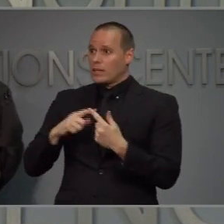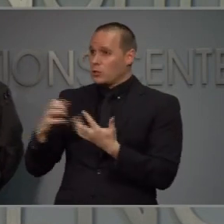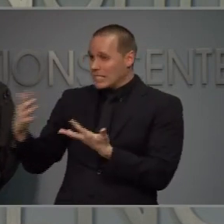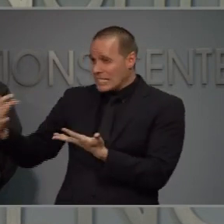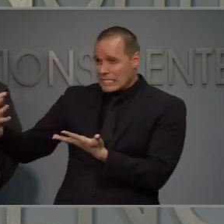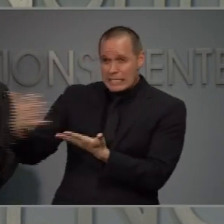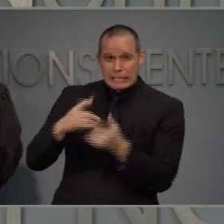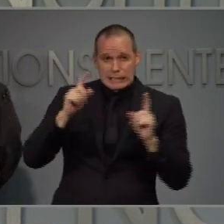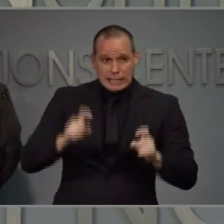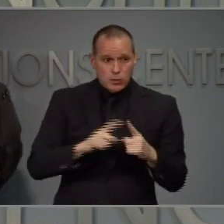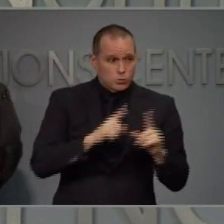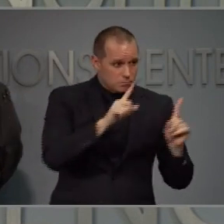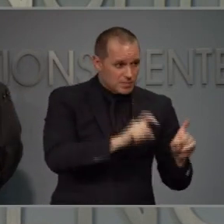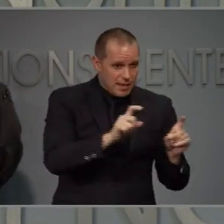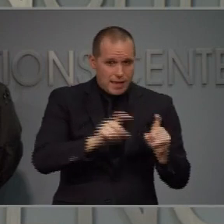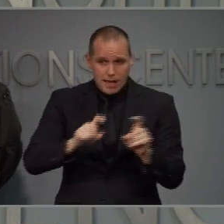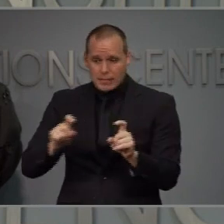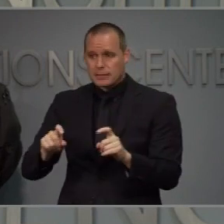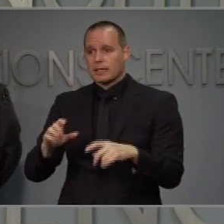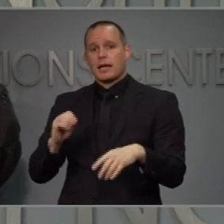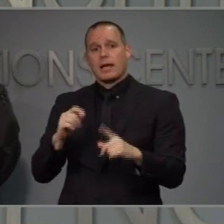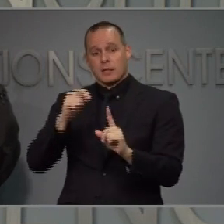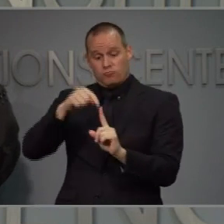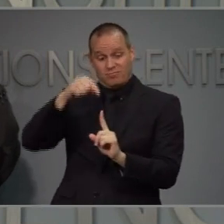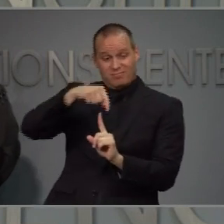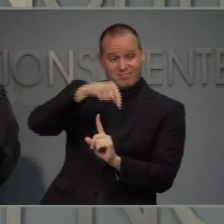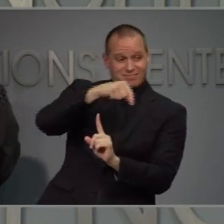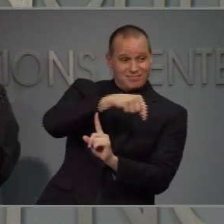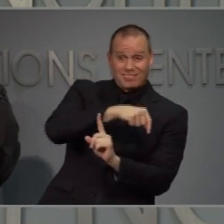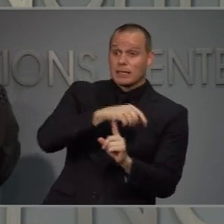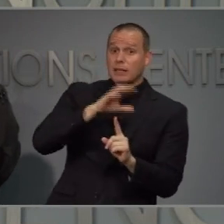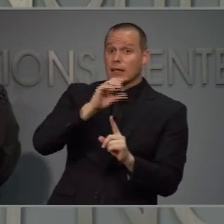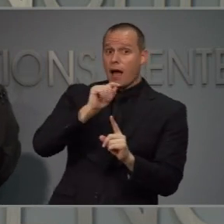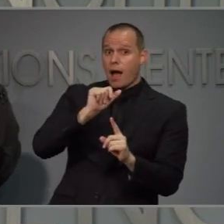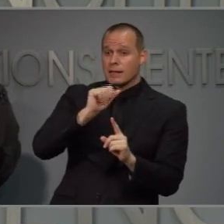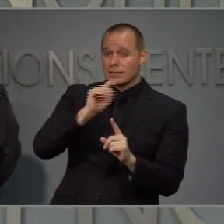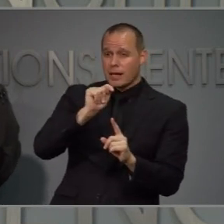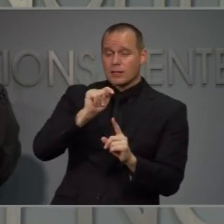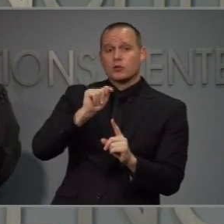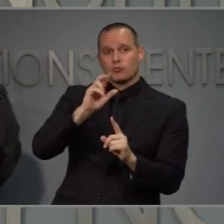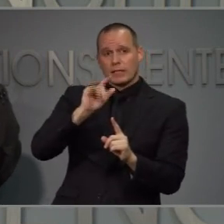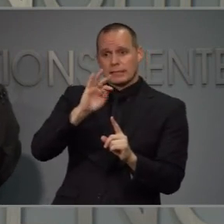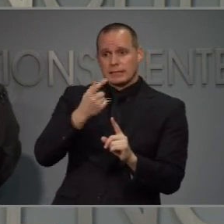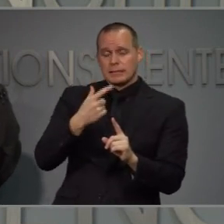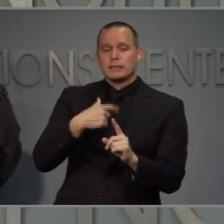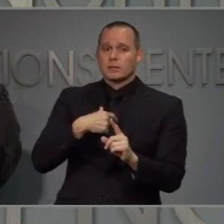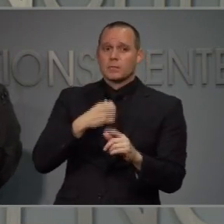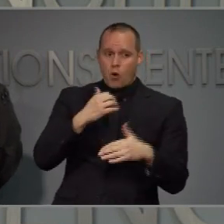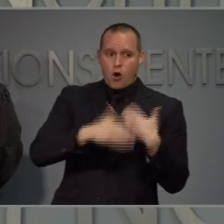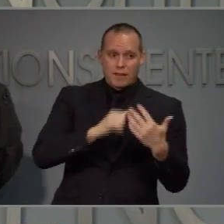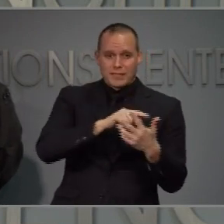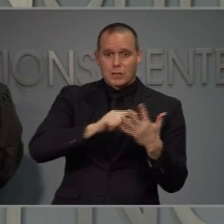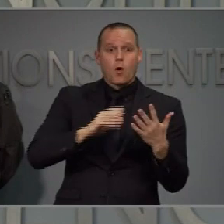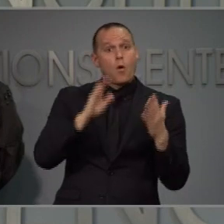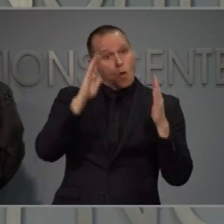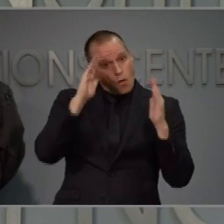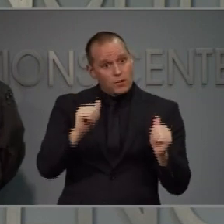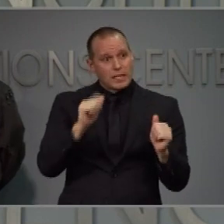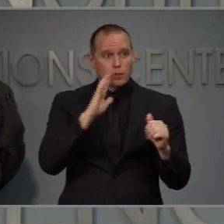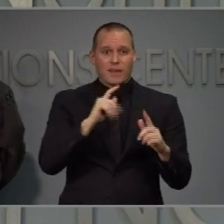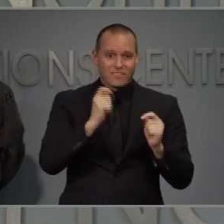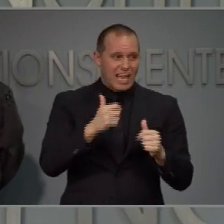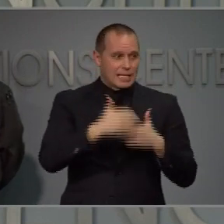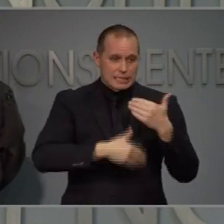our contact tracing. We're going to do all of those things and hopefully move through these phases as quickly as we can, but we're not going to